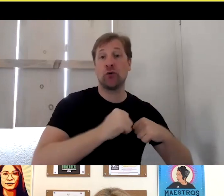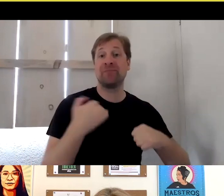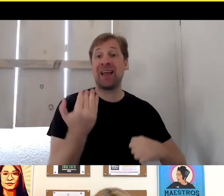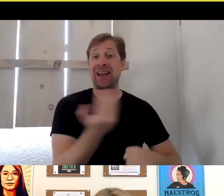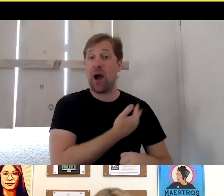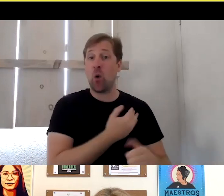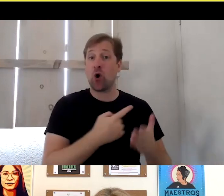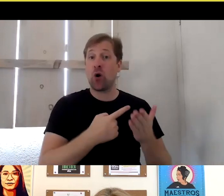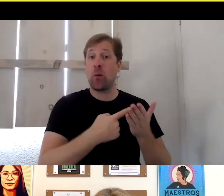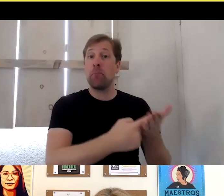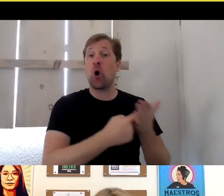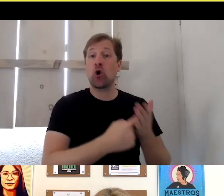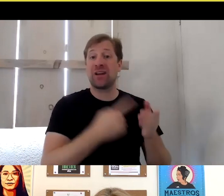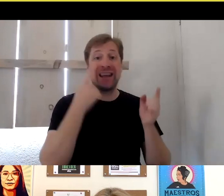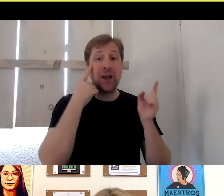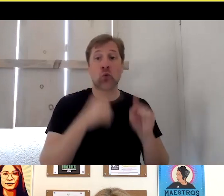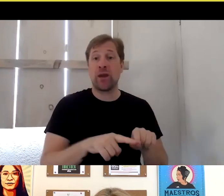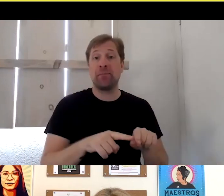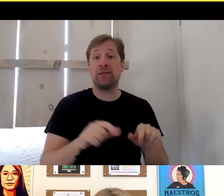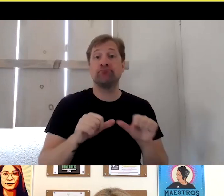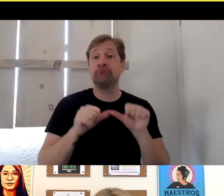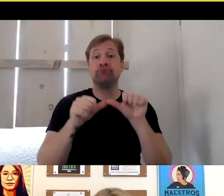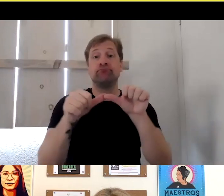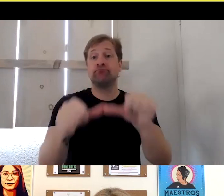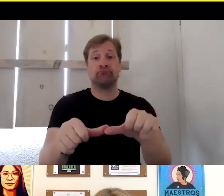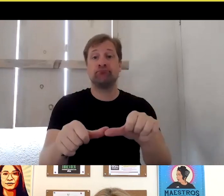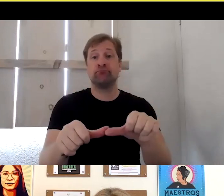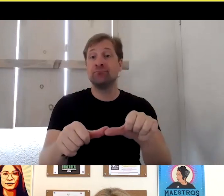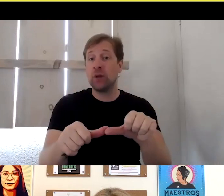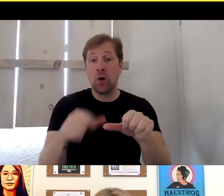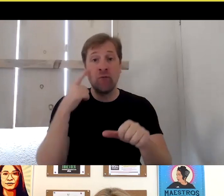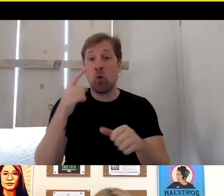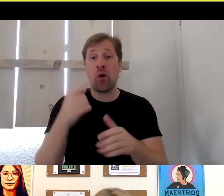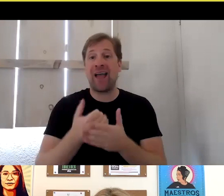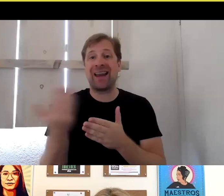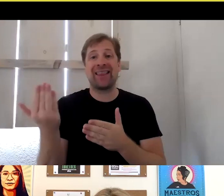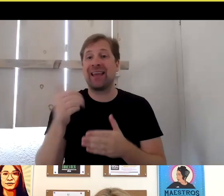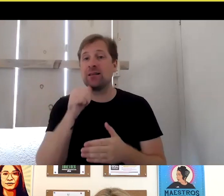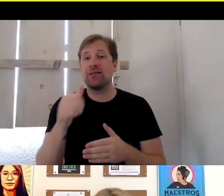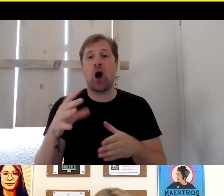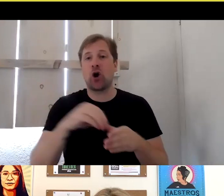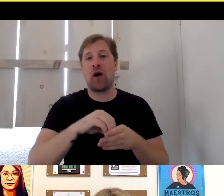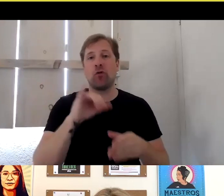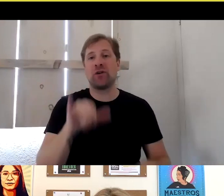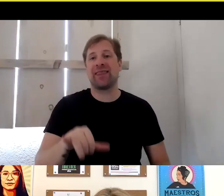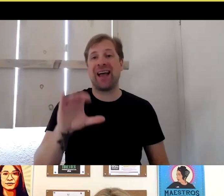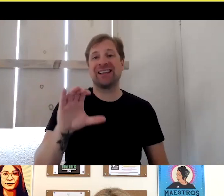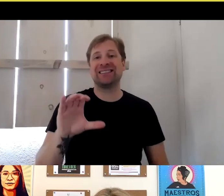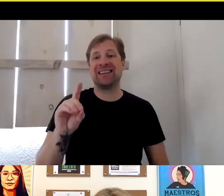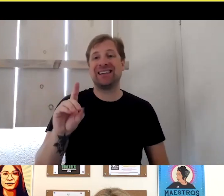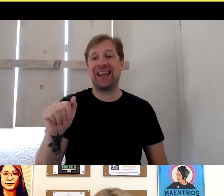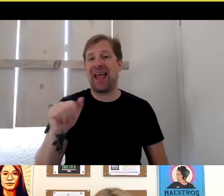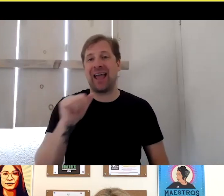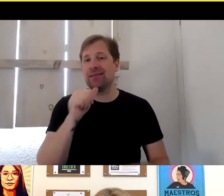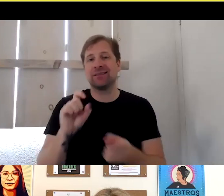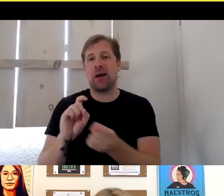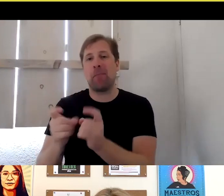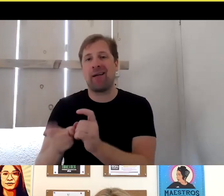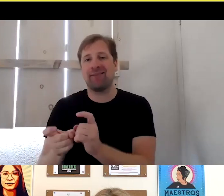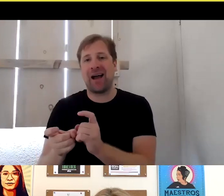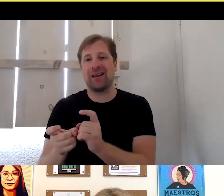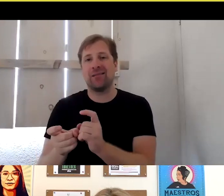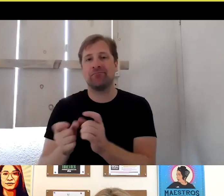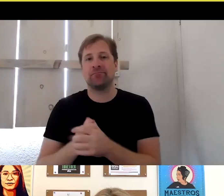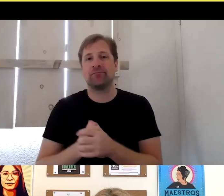bargaining agreement remains in effect for anything that hasn't been covered in the CBA, that hasn't been modified.